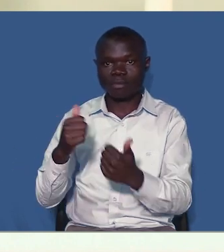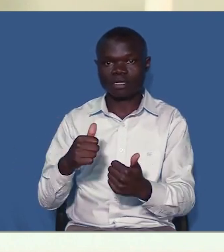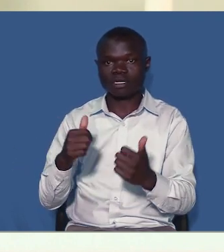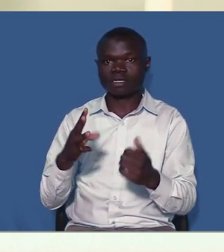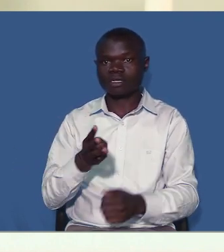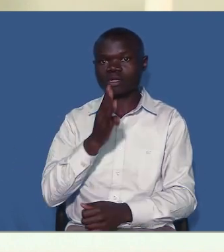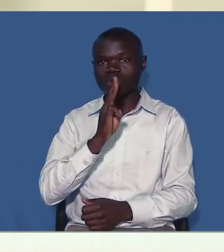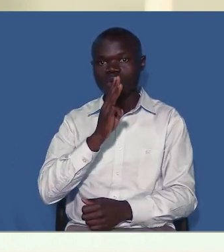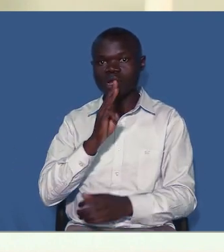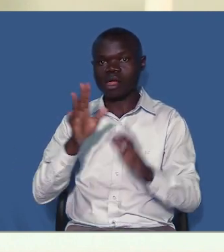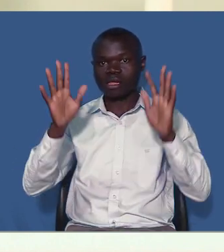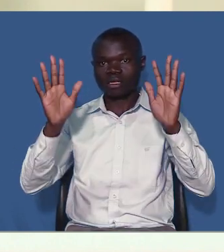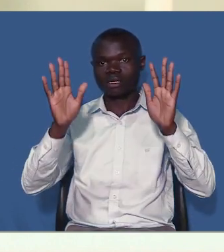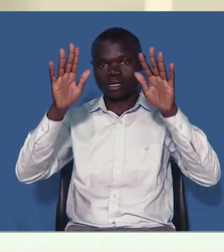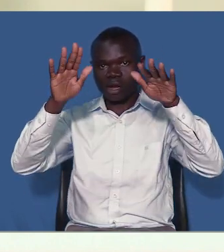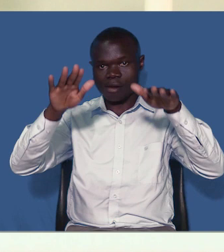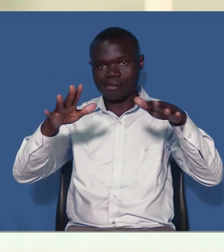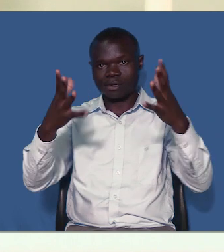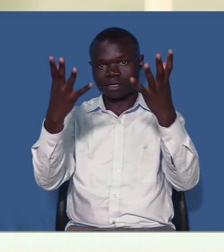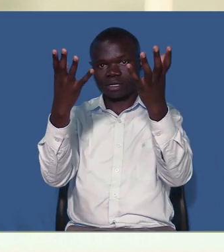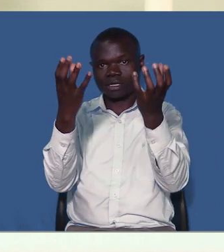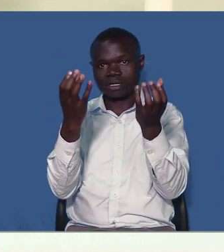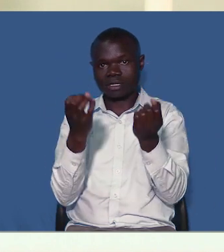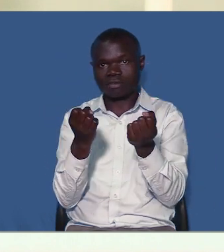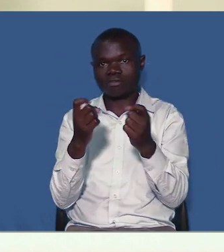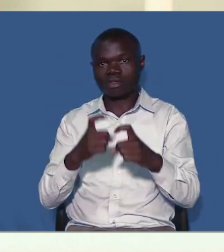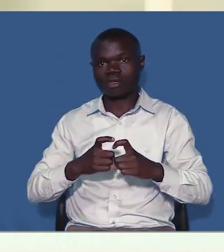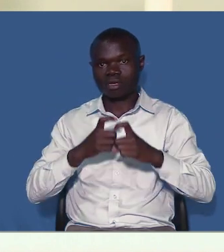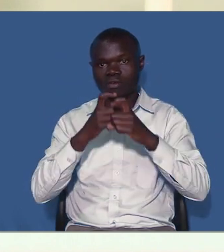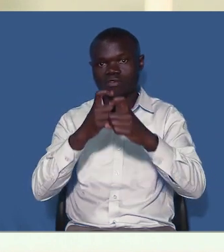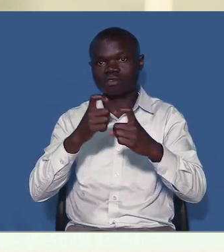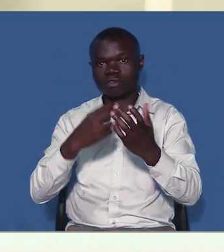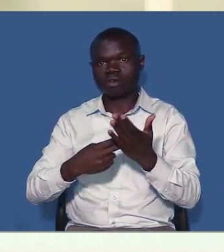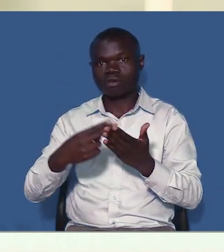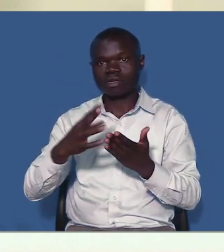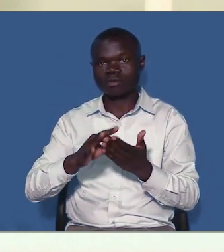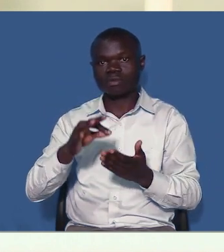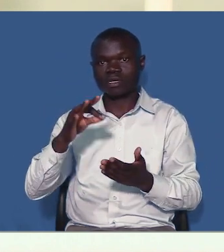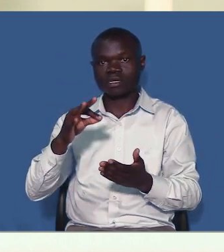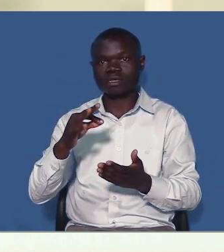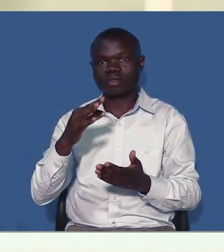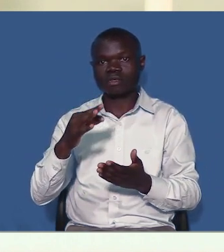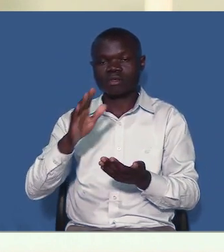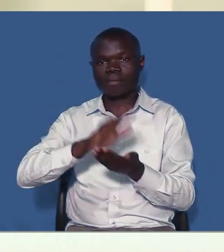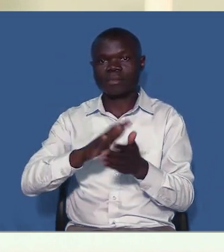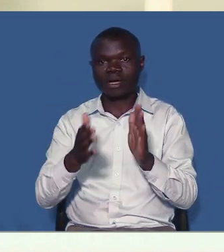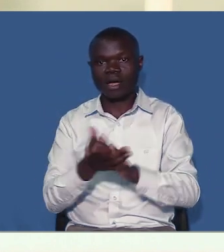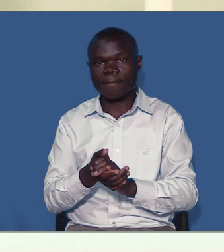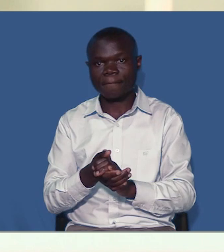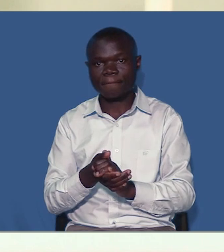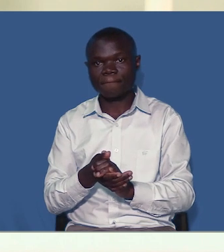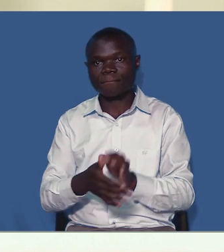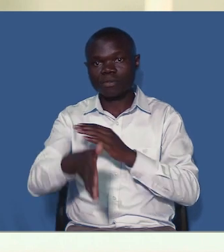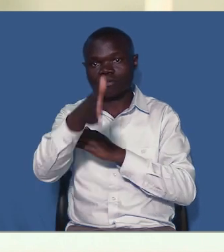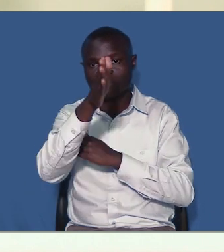us and we receive the gift of the Holy Spirit. And that we become begotten of God when